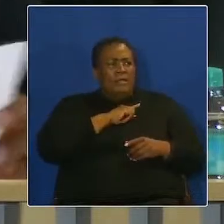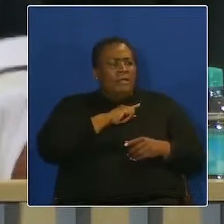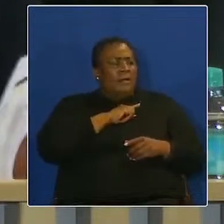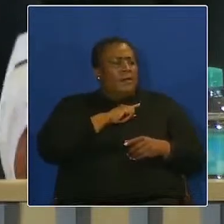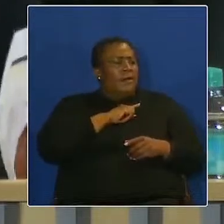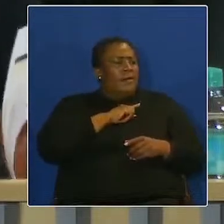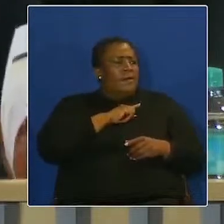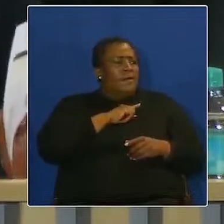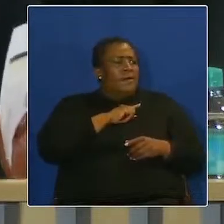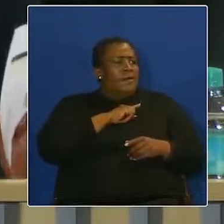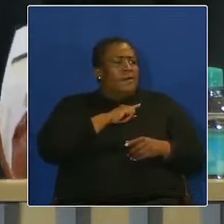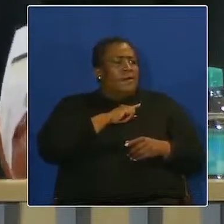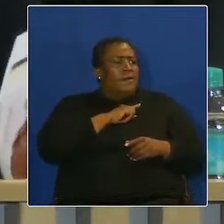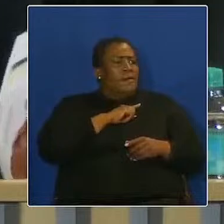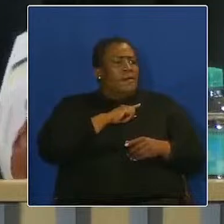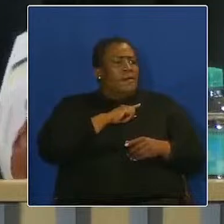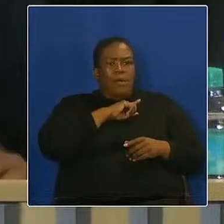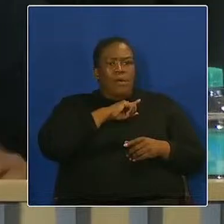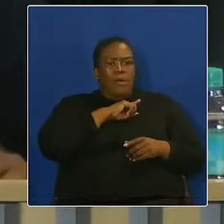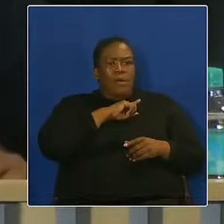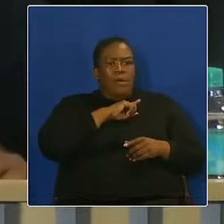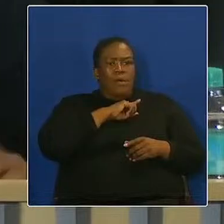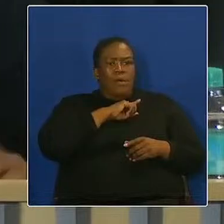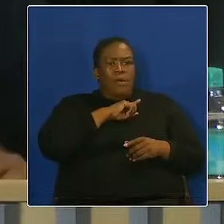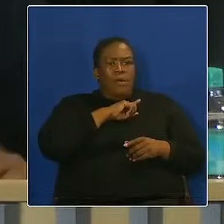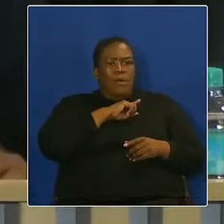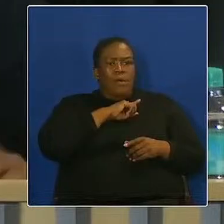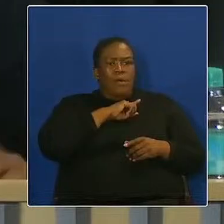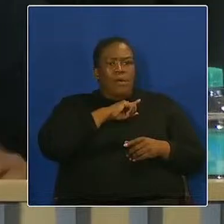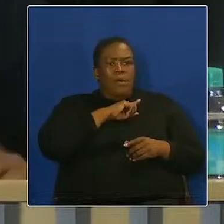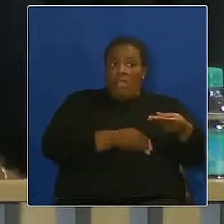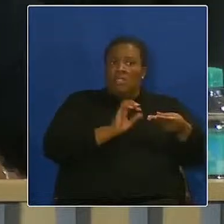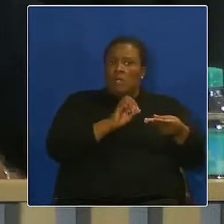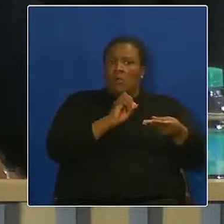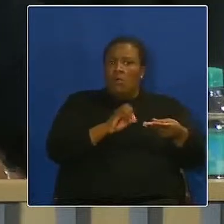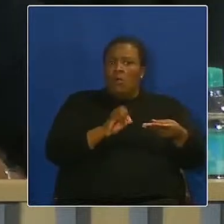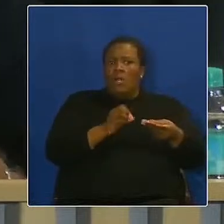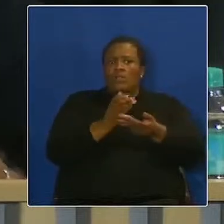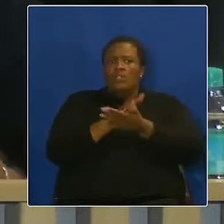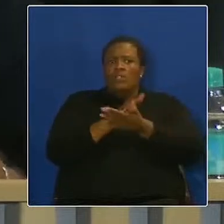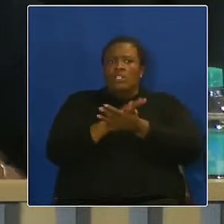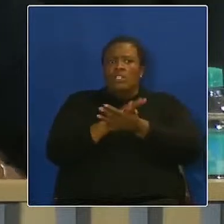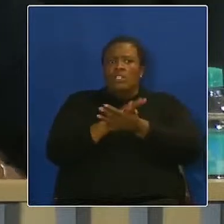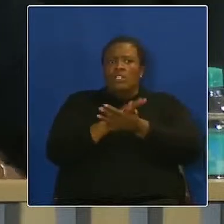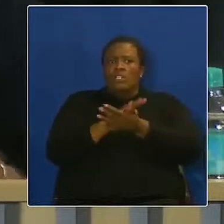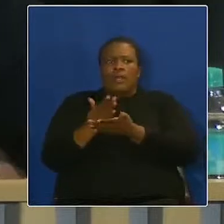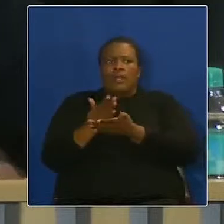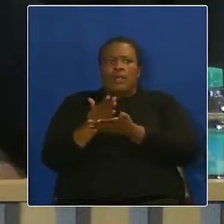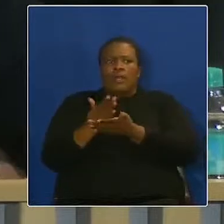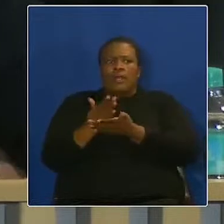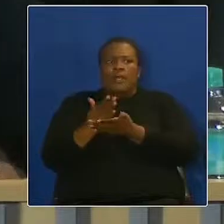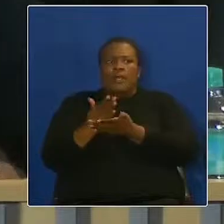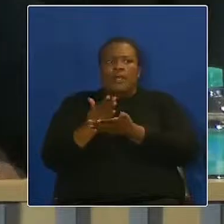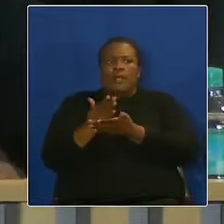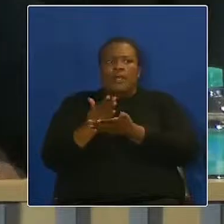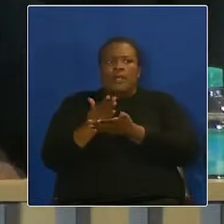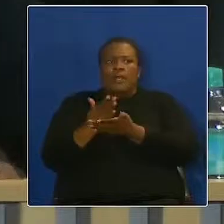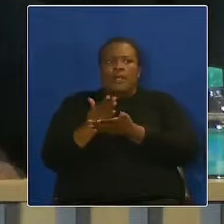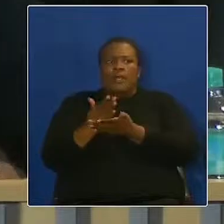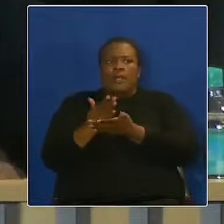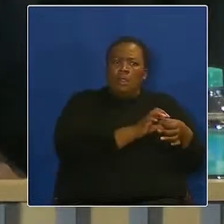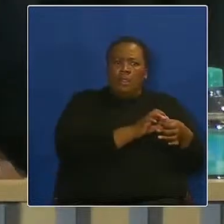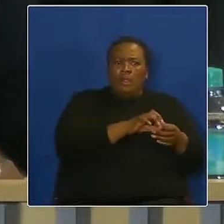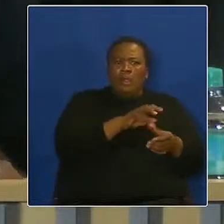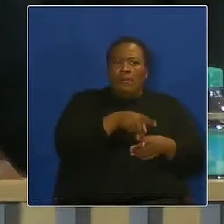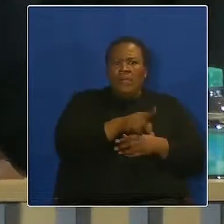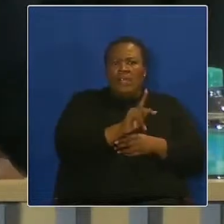Because there are many of these documents that are shared between them and they relate to the PKTT. Yes.